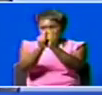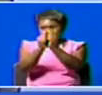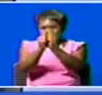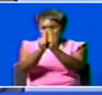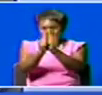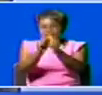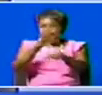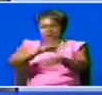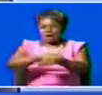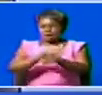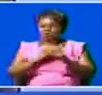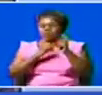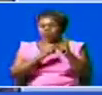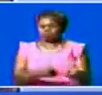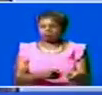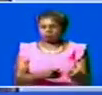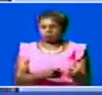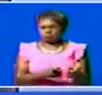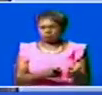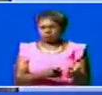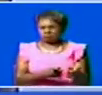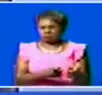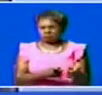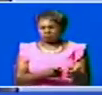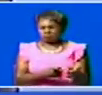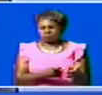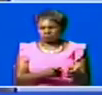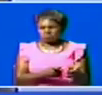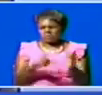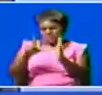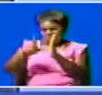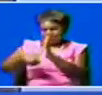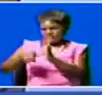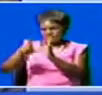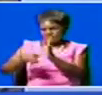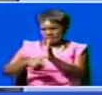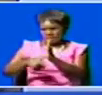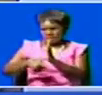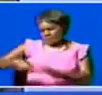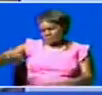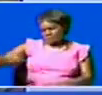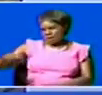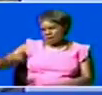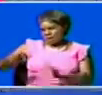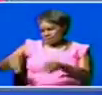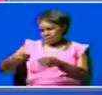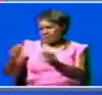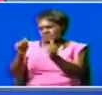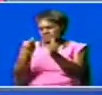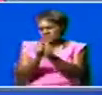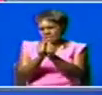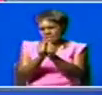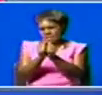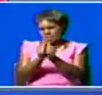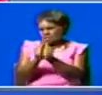that we're going to pick randomly. I don't know. Doctor, will you do the favors later? Yes, of course. Of course. We're going to give this to 10 of our viewers